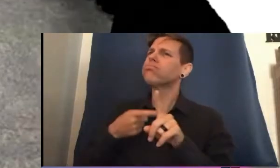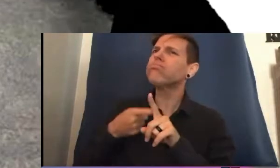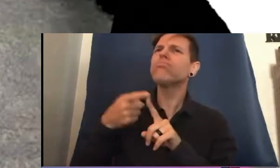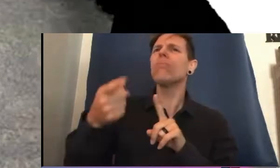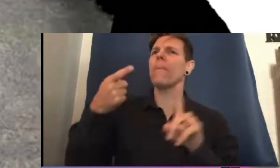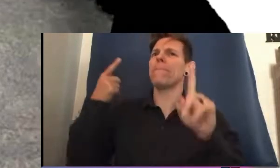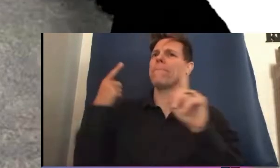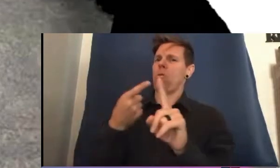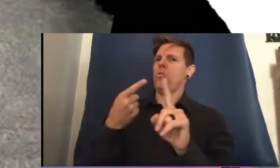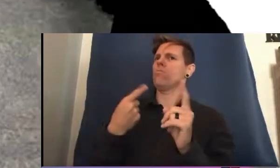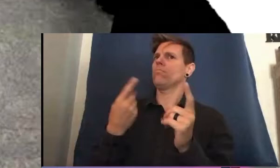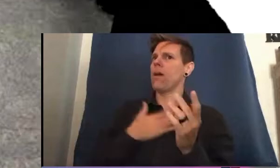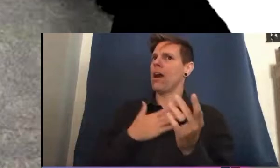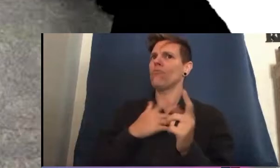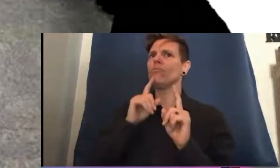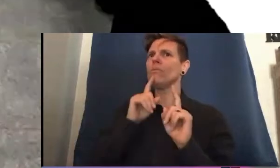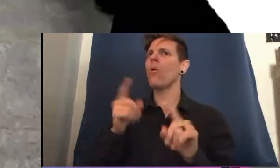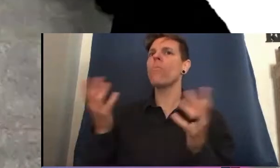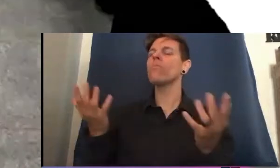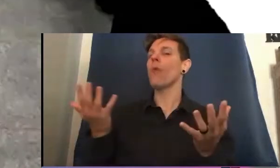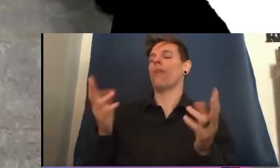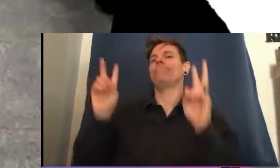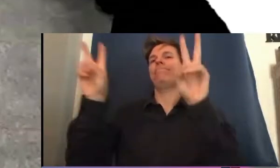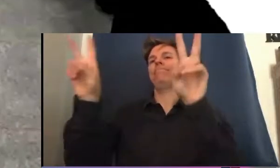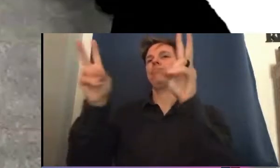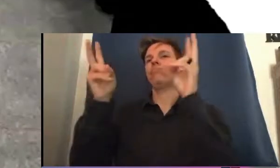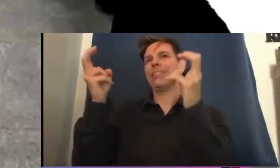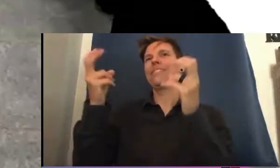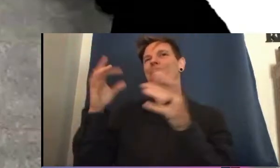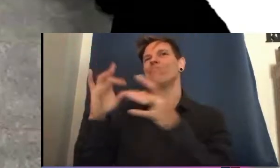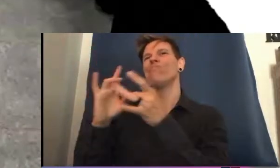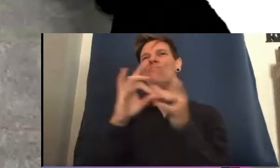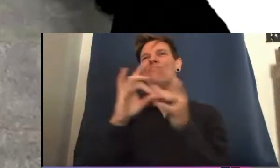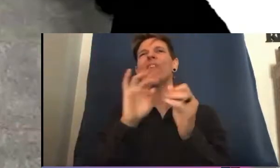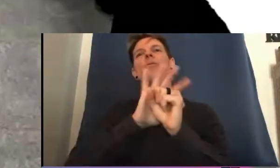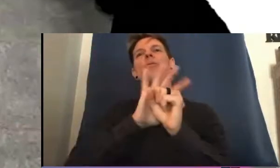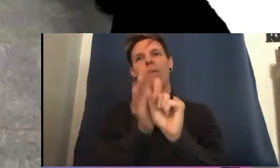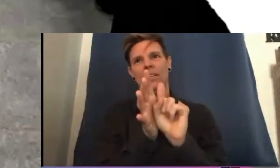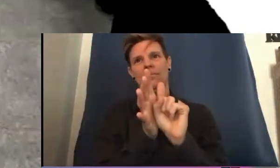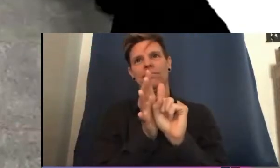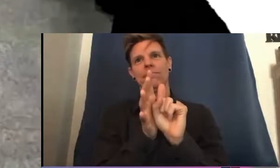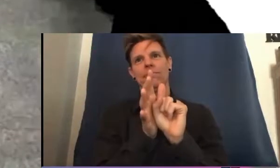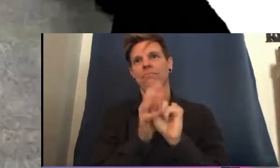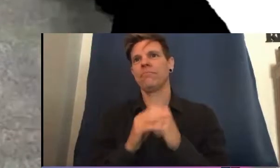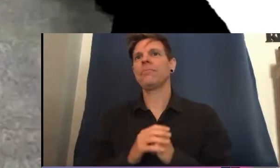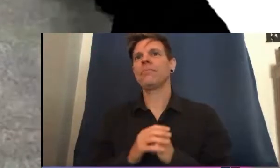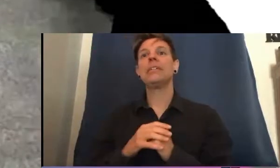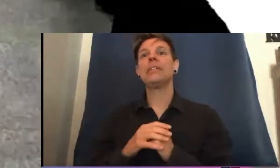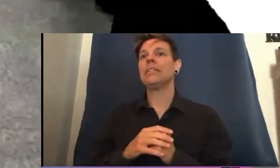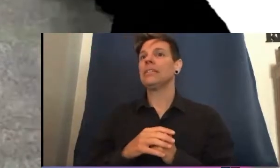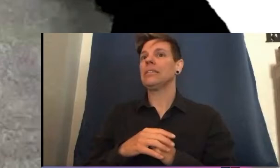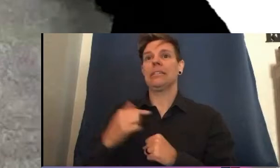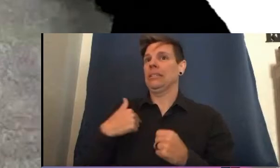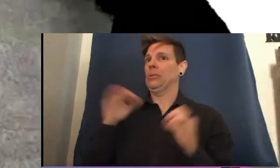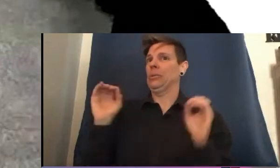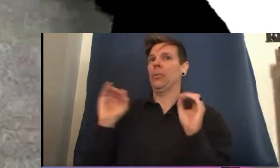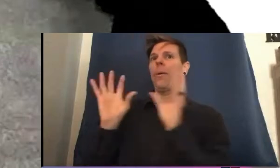topic of COVID-19. We did not have a meeting in July, and that's very standard